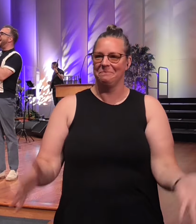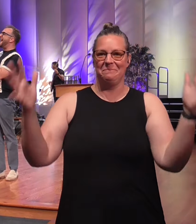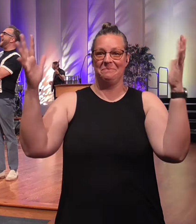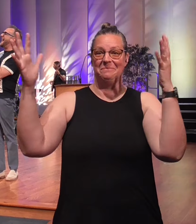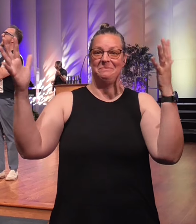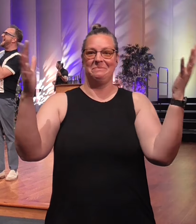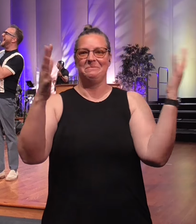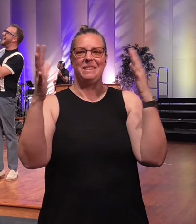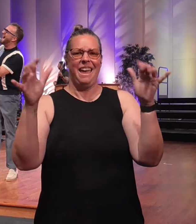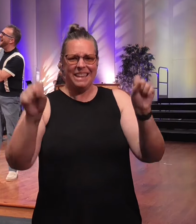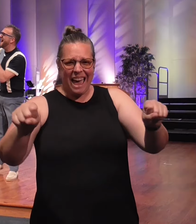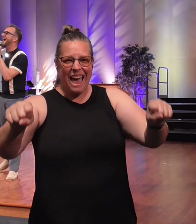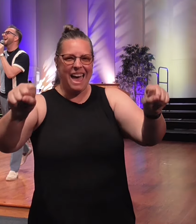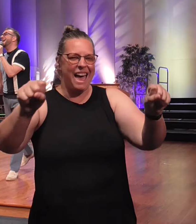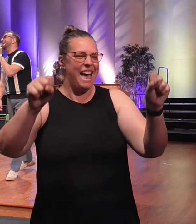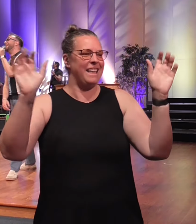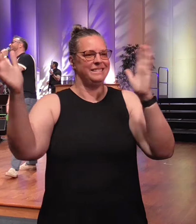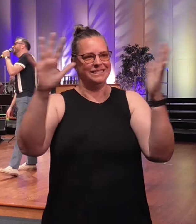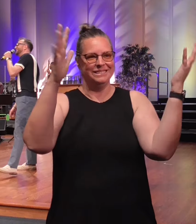will.